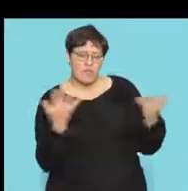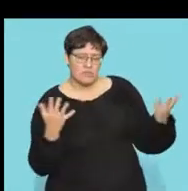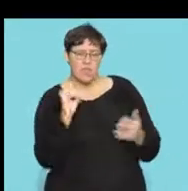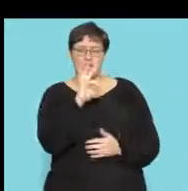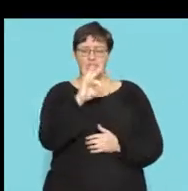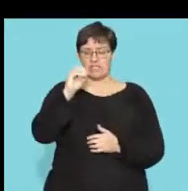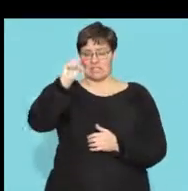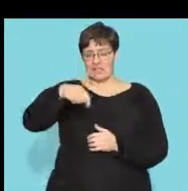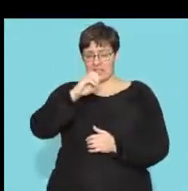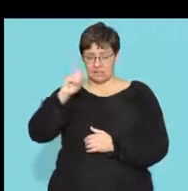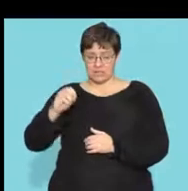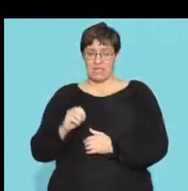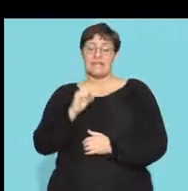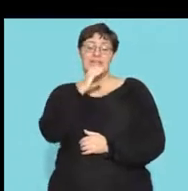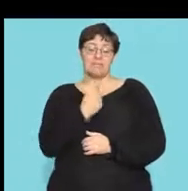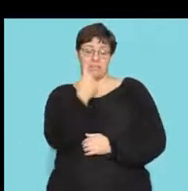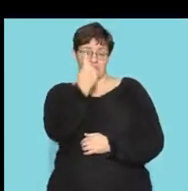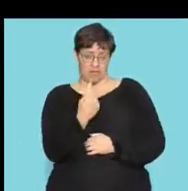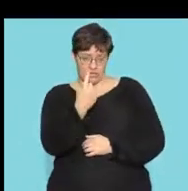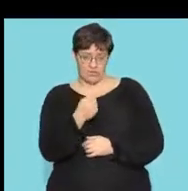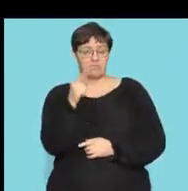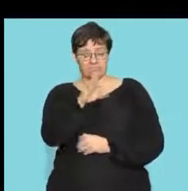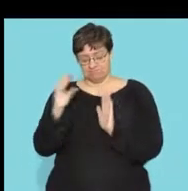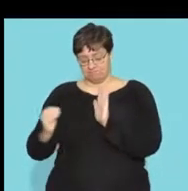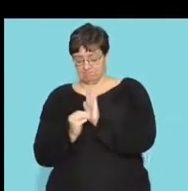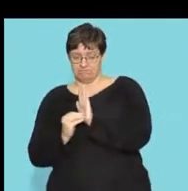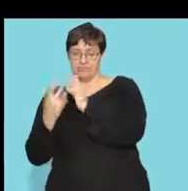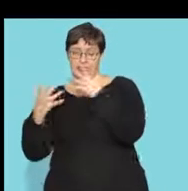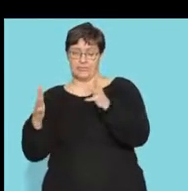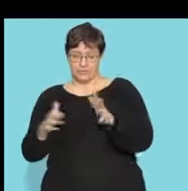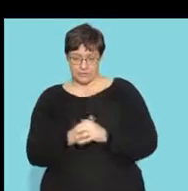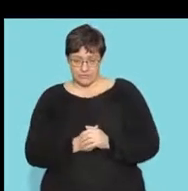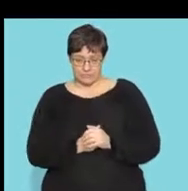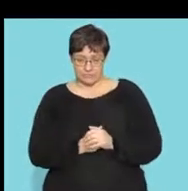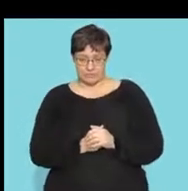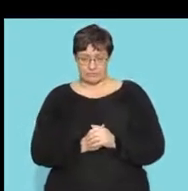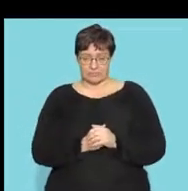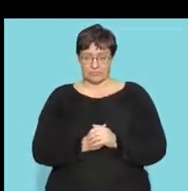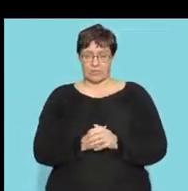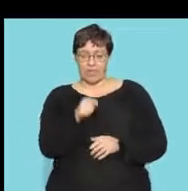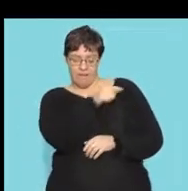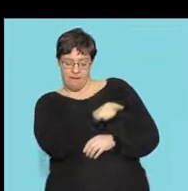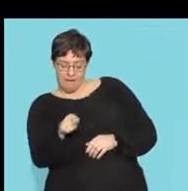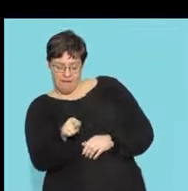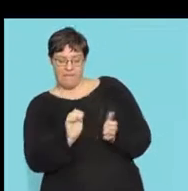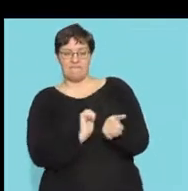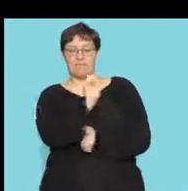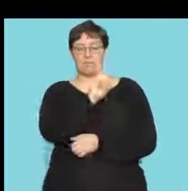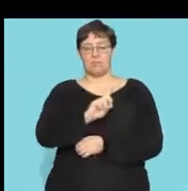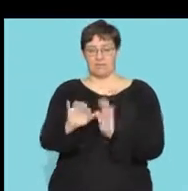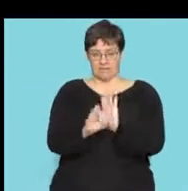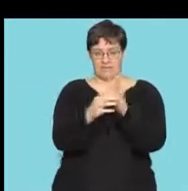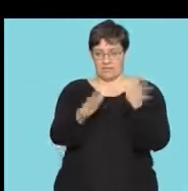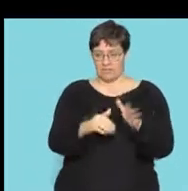on the 1st of September. This transaction was recorded. Okay, here we go. So there's my fixed deposit. Let me identify